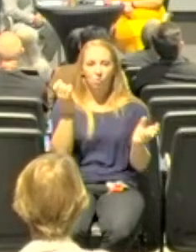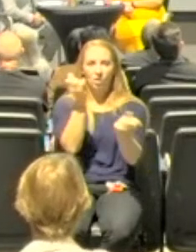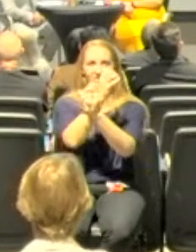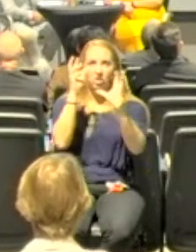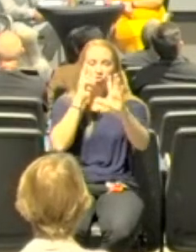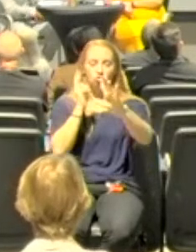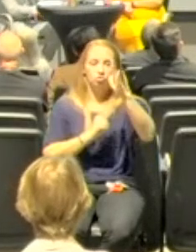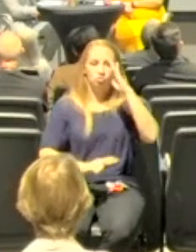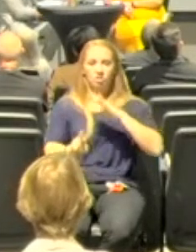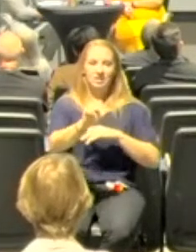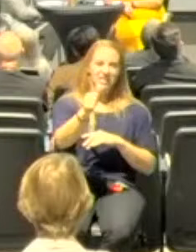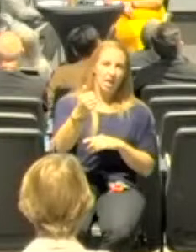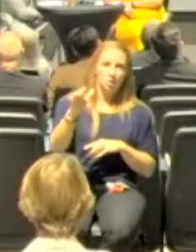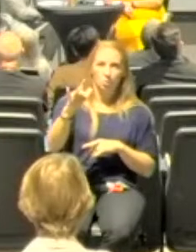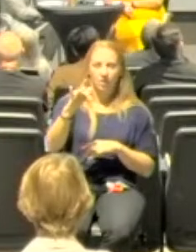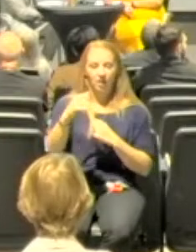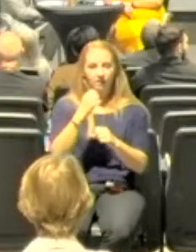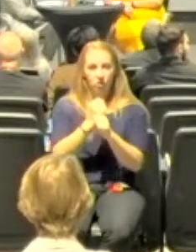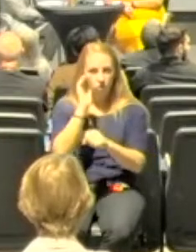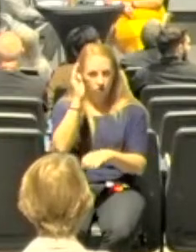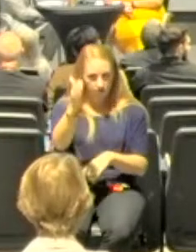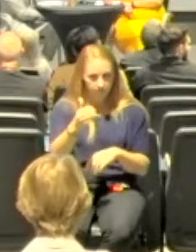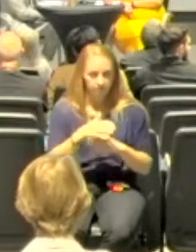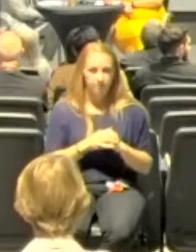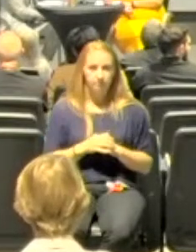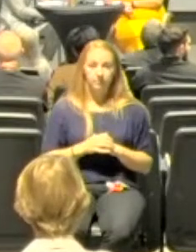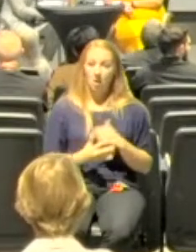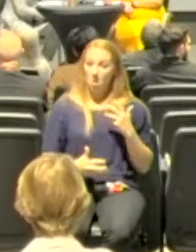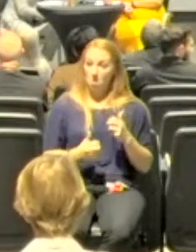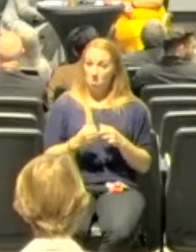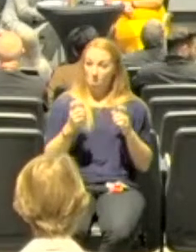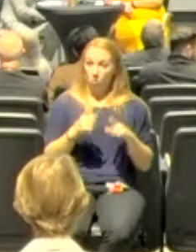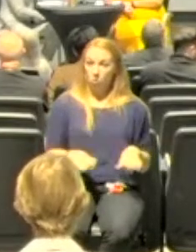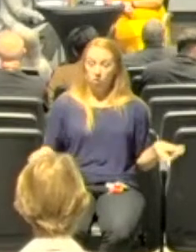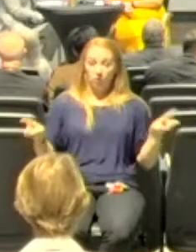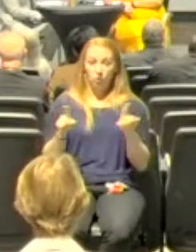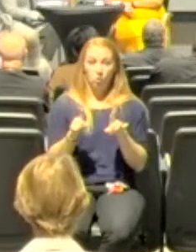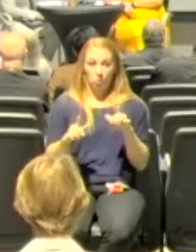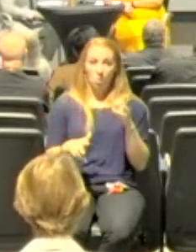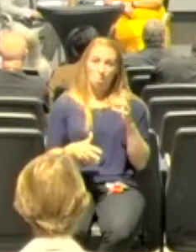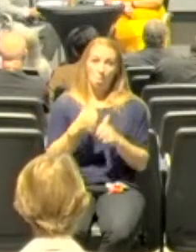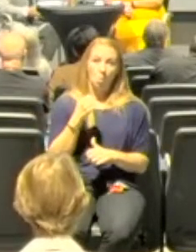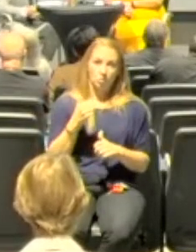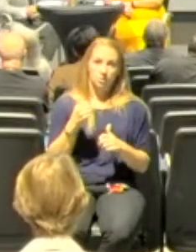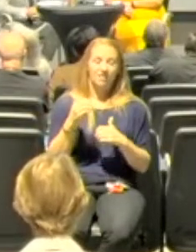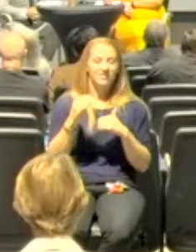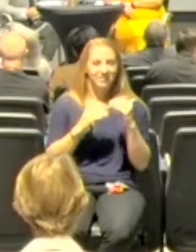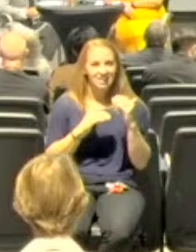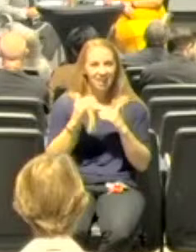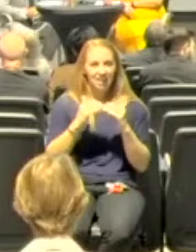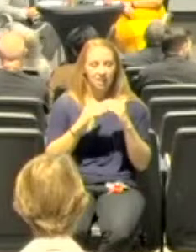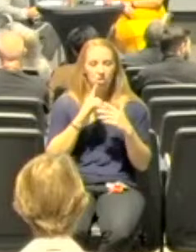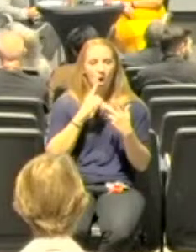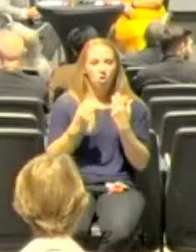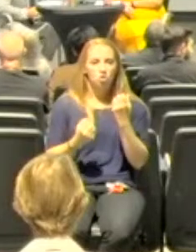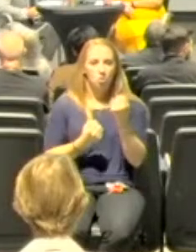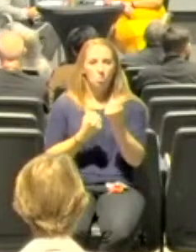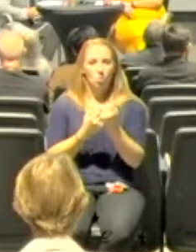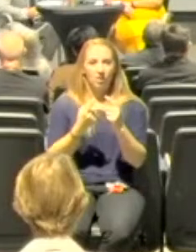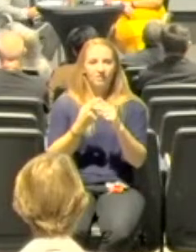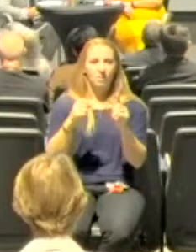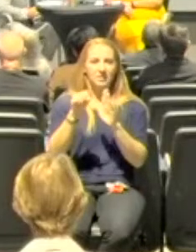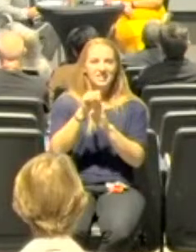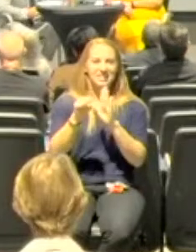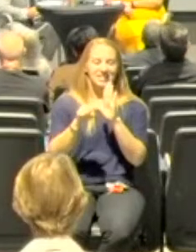25 years down the road. And for most of you, most of our facilities have been supported by the State